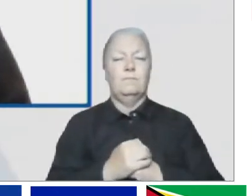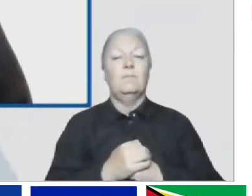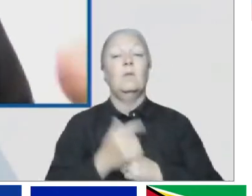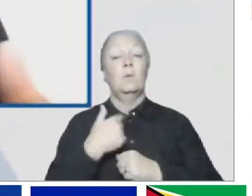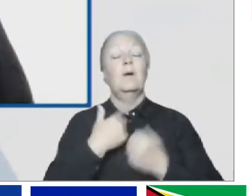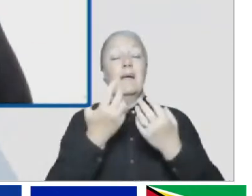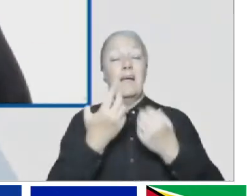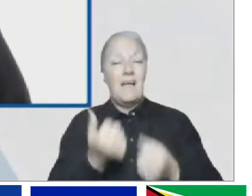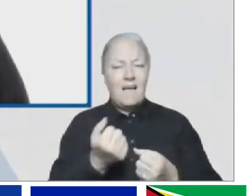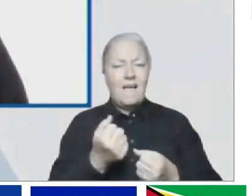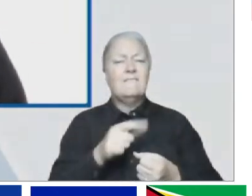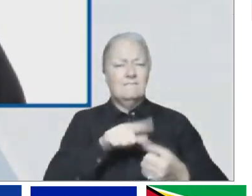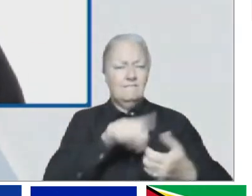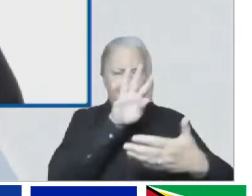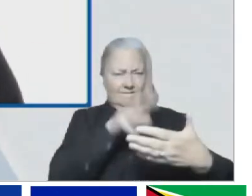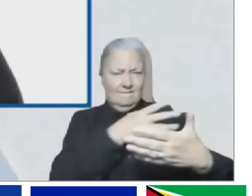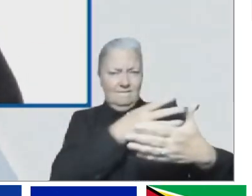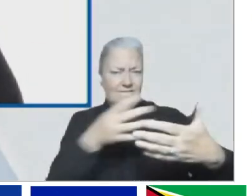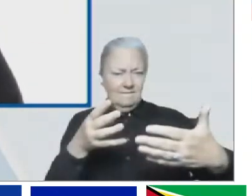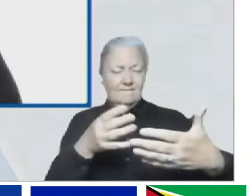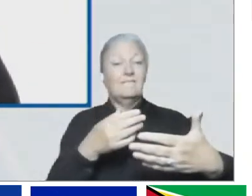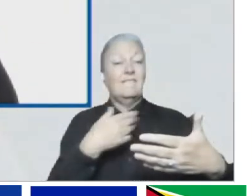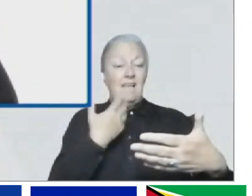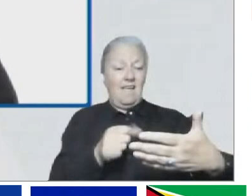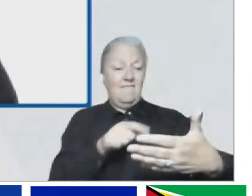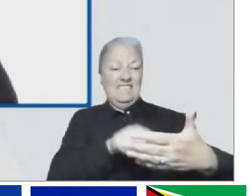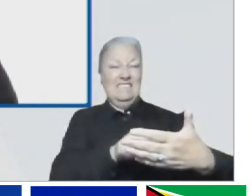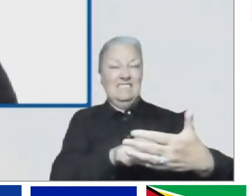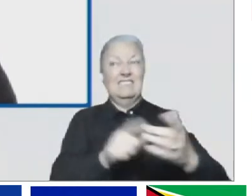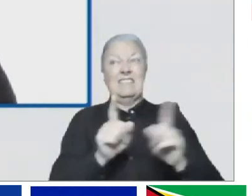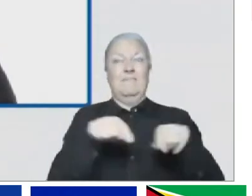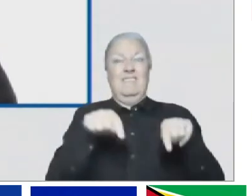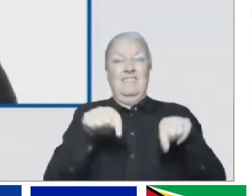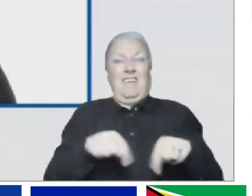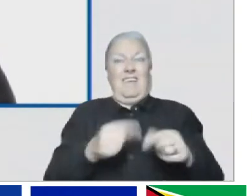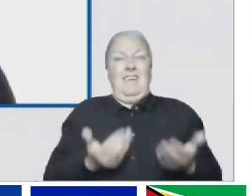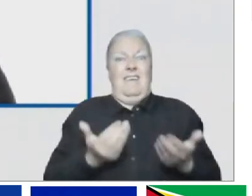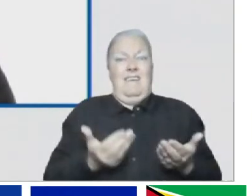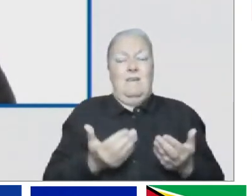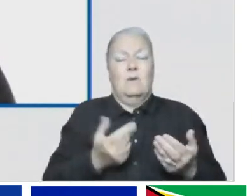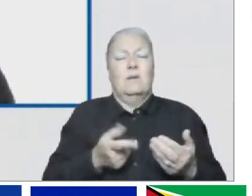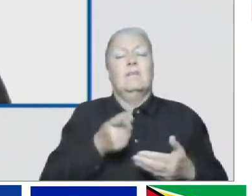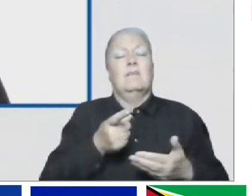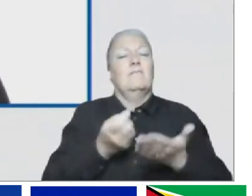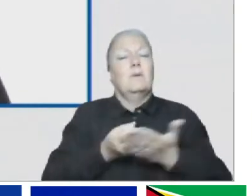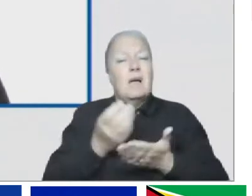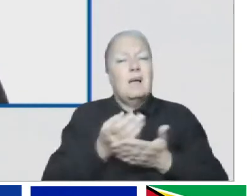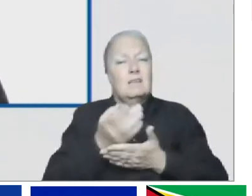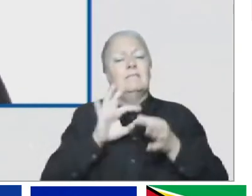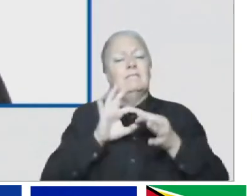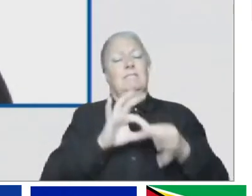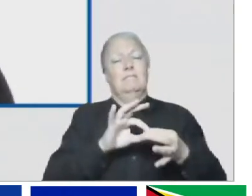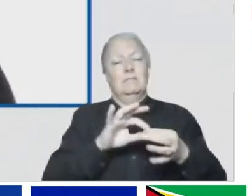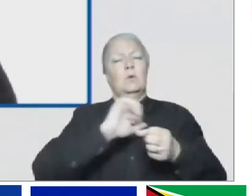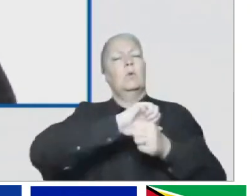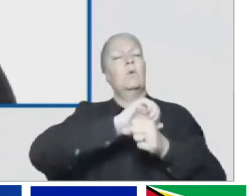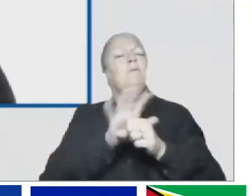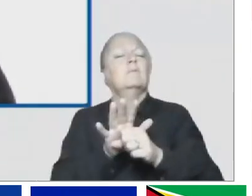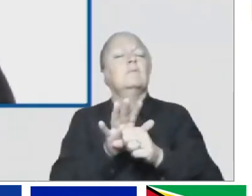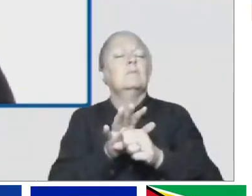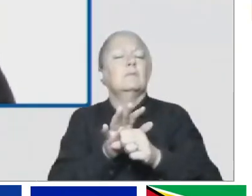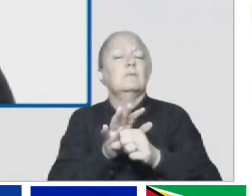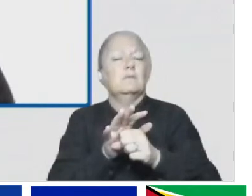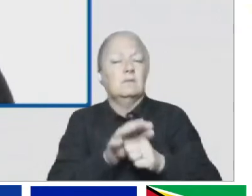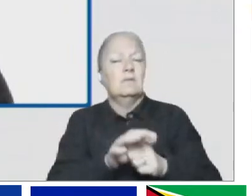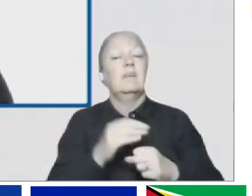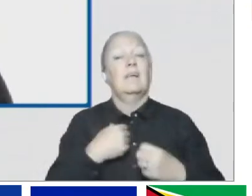current information and the situation on the COVID-19 pandemic. We had an electronic database of